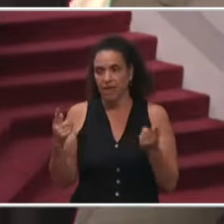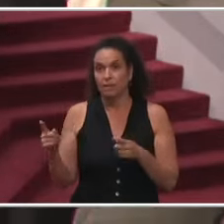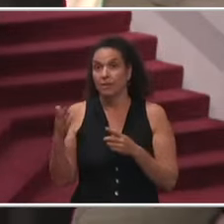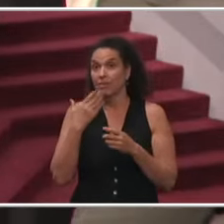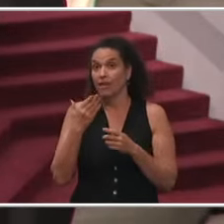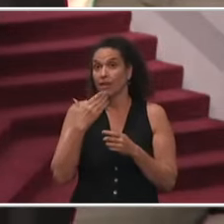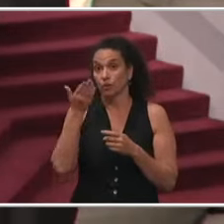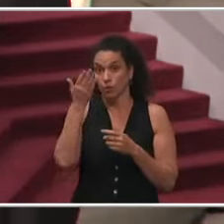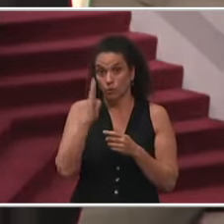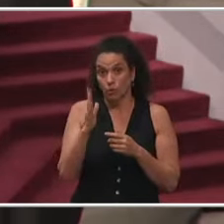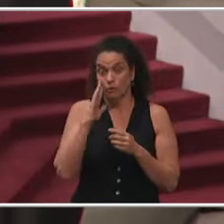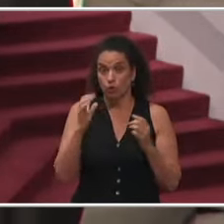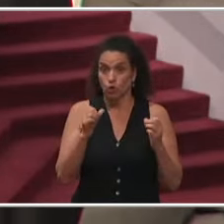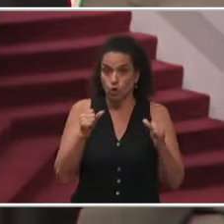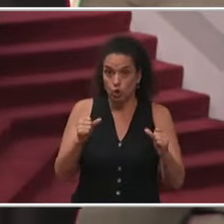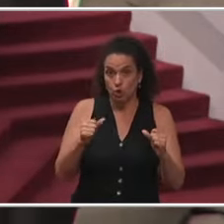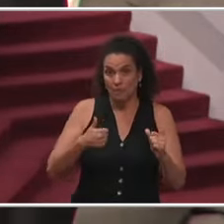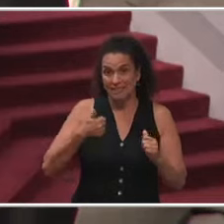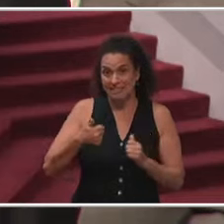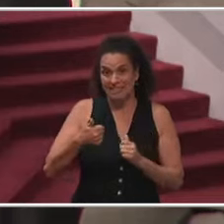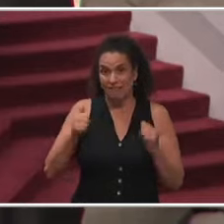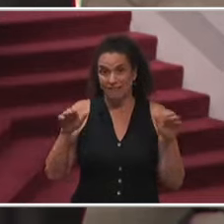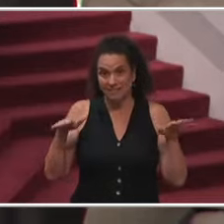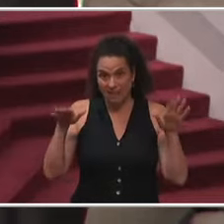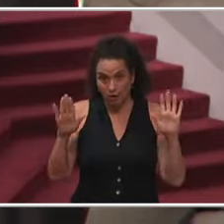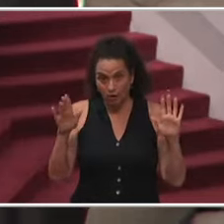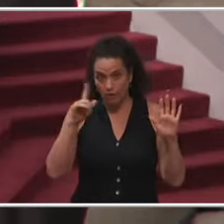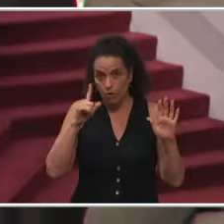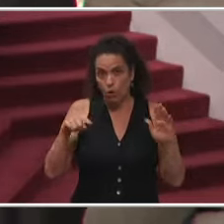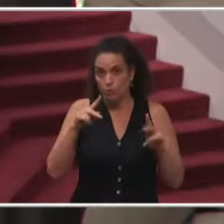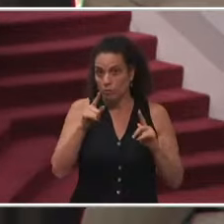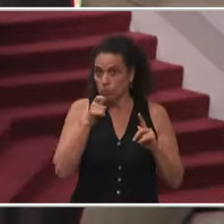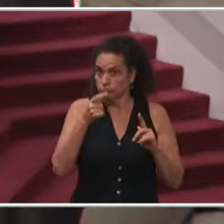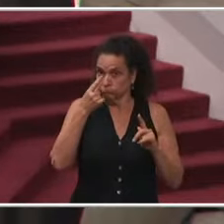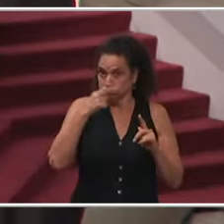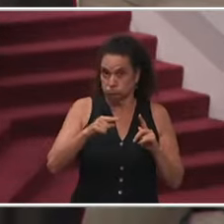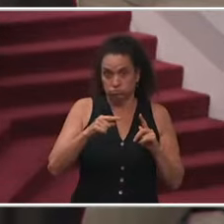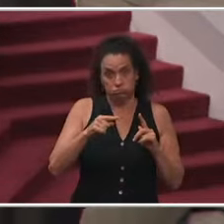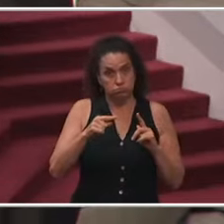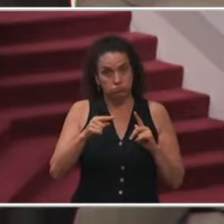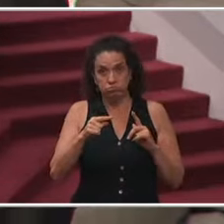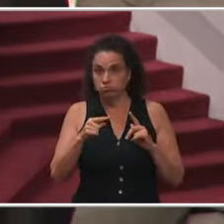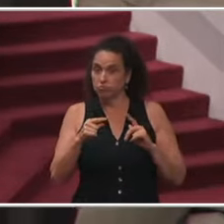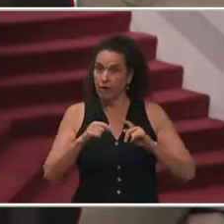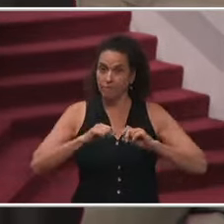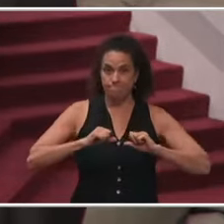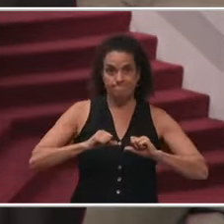and self-sacrifice of those that put their lives in danger in response to it all.